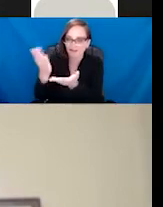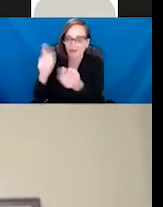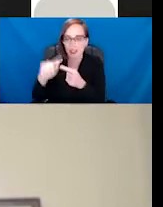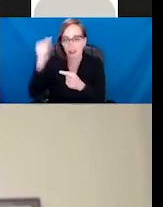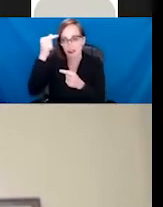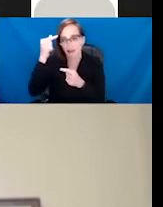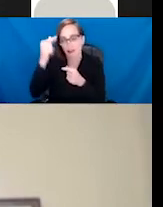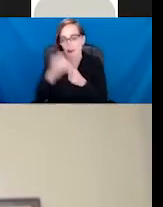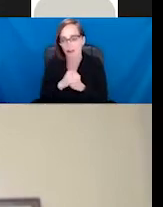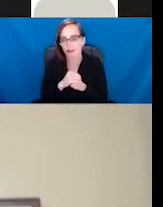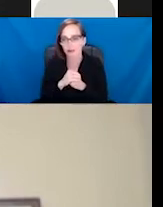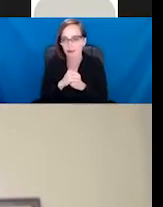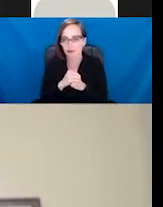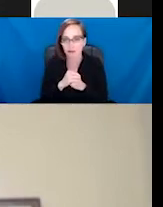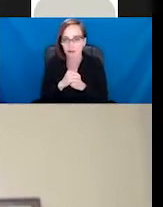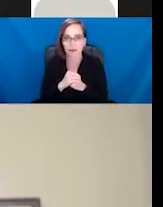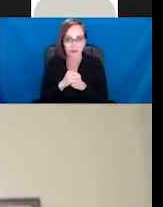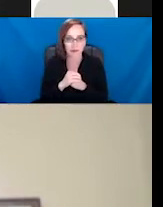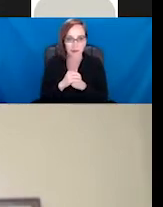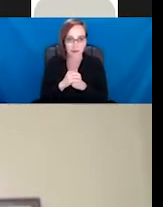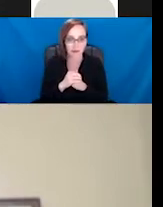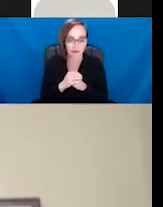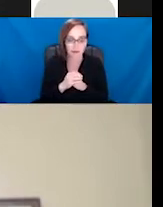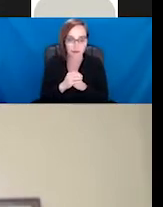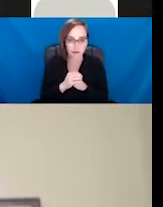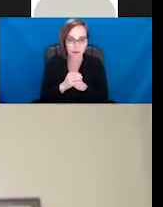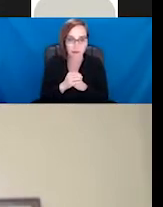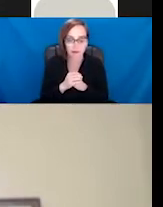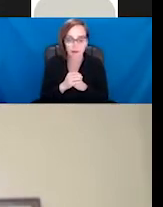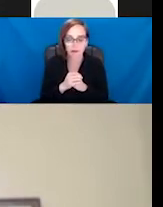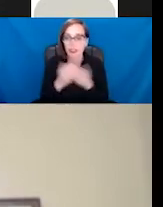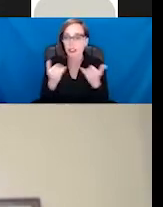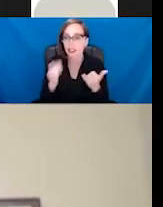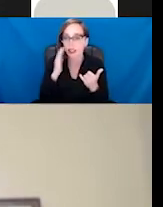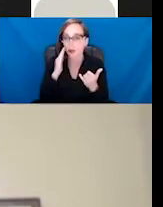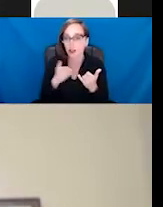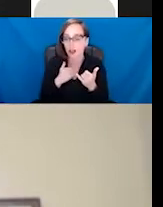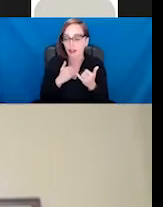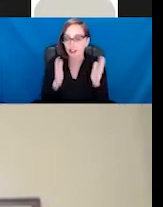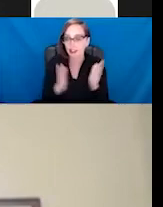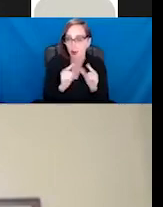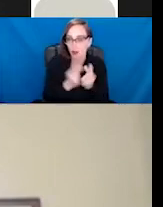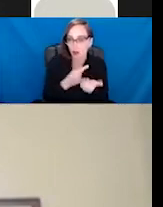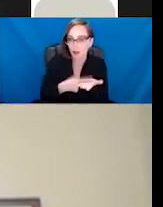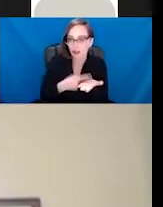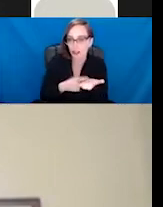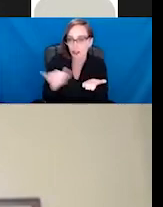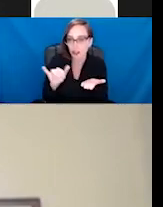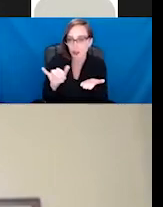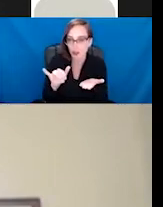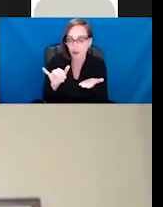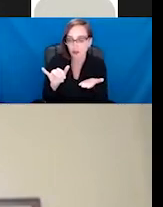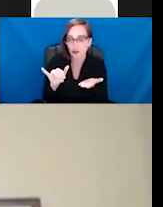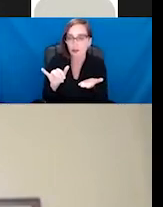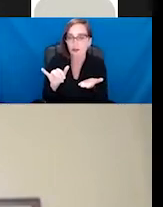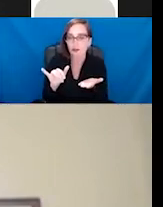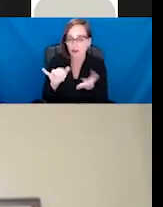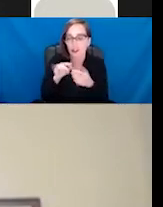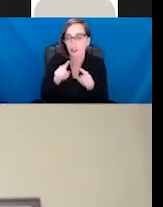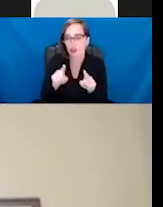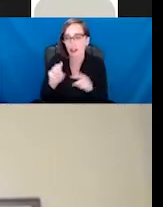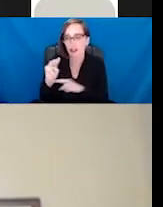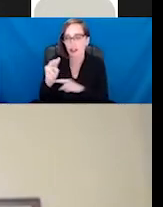in all of that. We'll have some small group discussion around that mapping exercise. And then